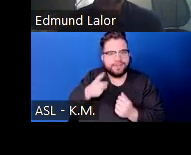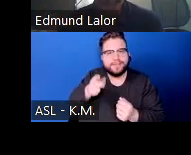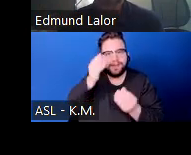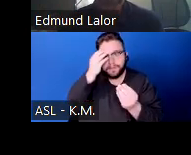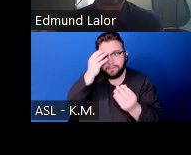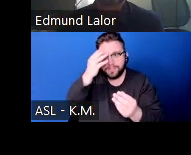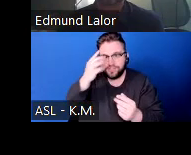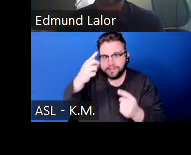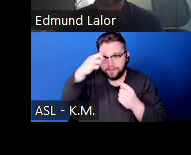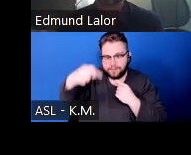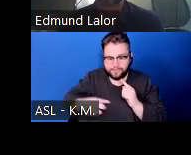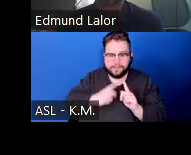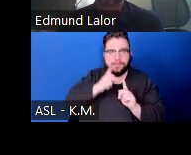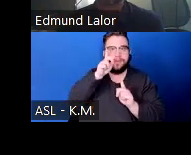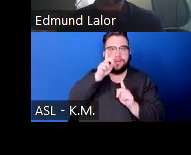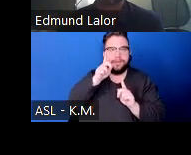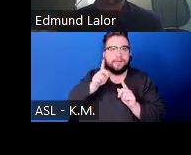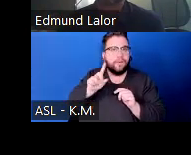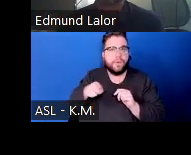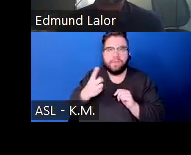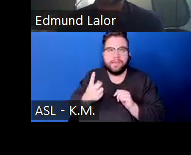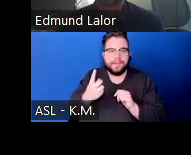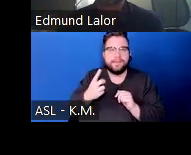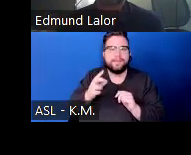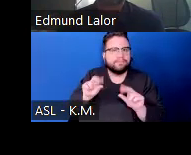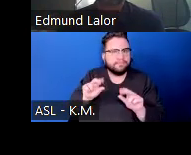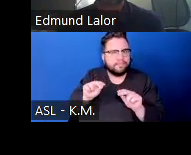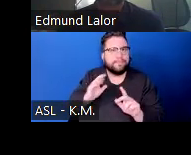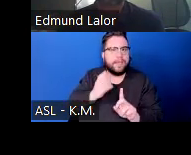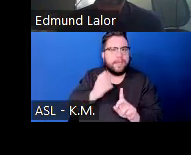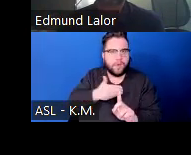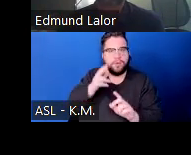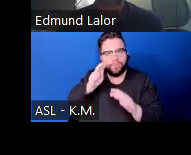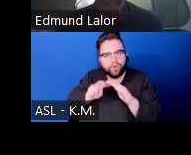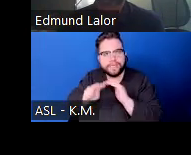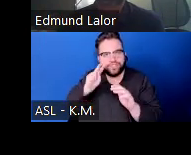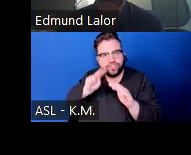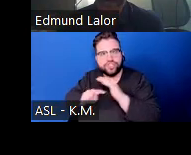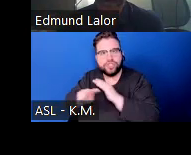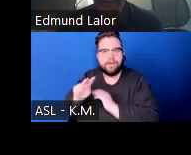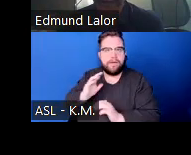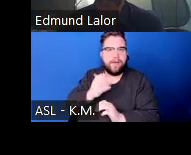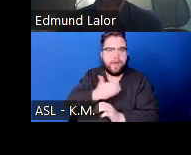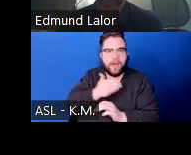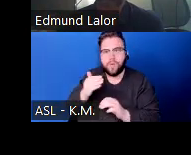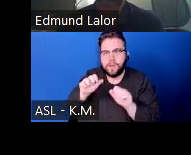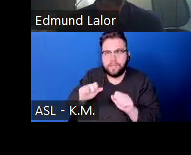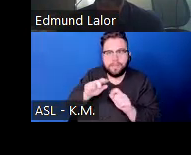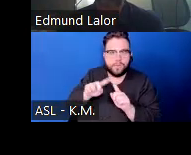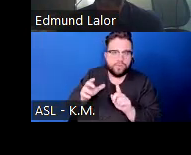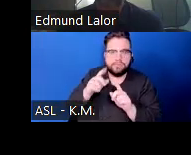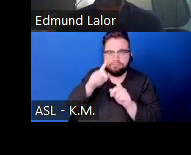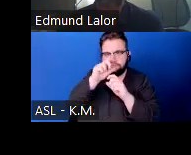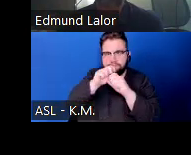it, I also want us to consider the idea that our predictions and our knowledge about social settings, our knowledge of the world,